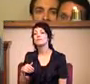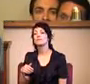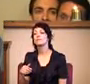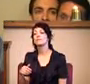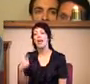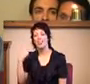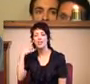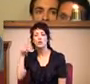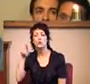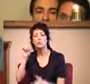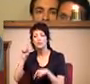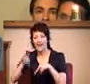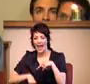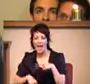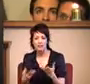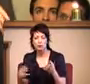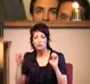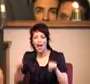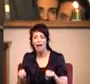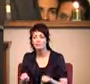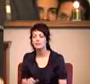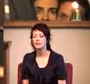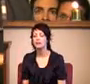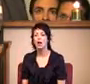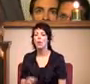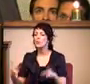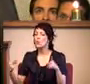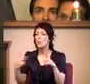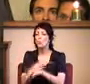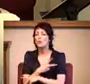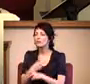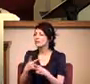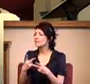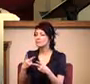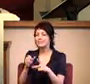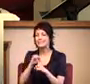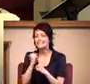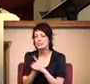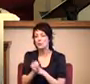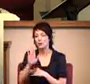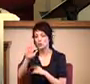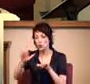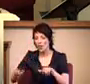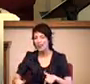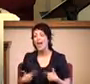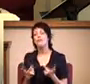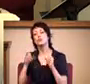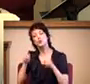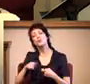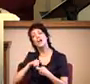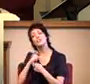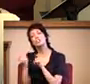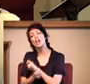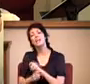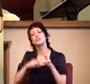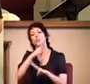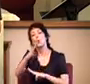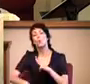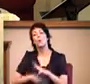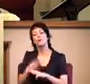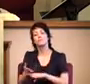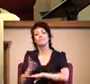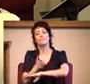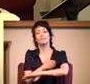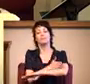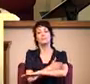place ever in your life right now, and you can still change the world for the better. Just by being you, being authentically you, being